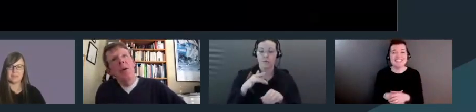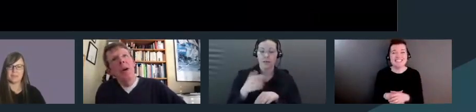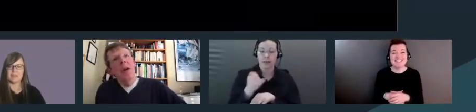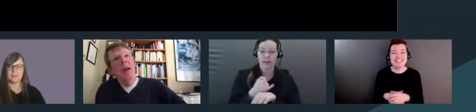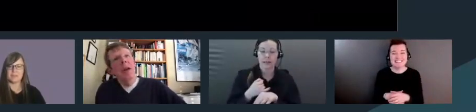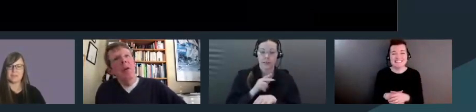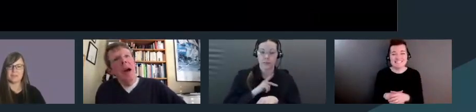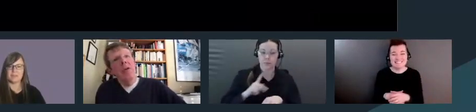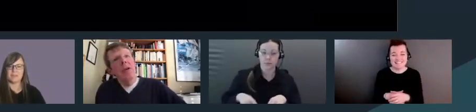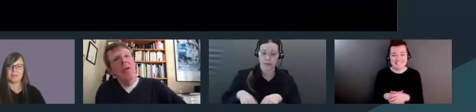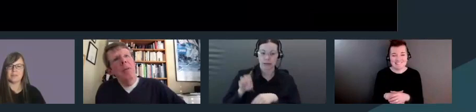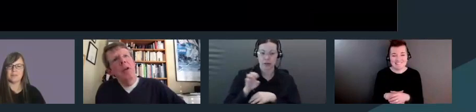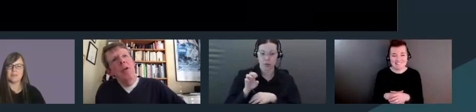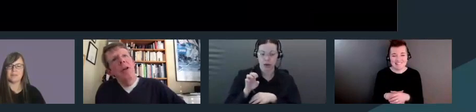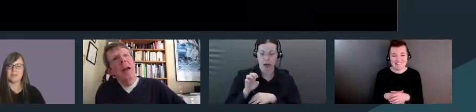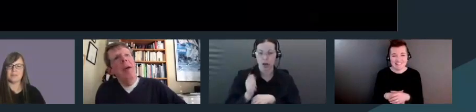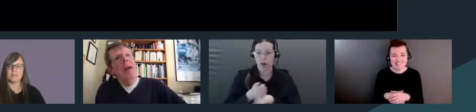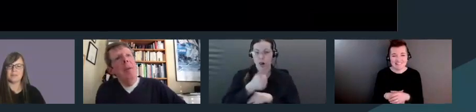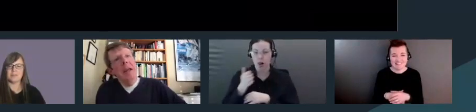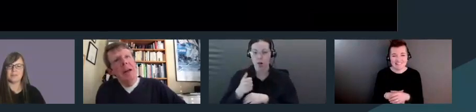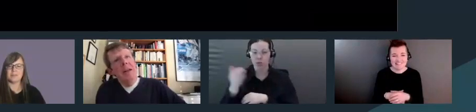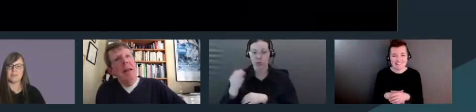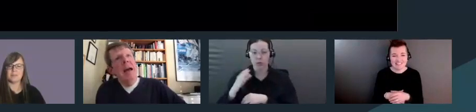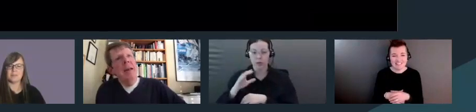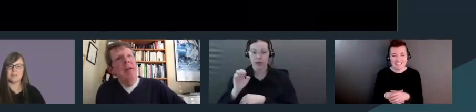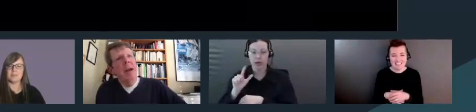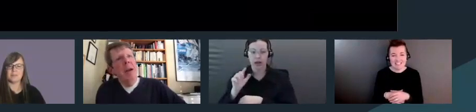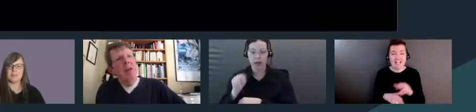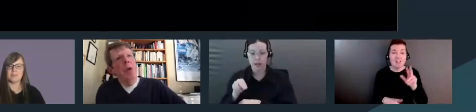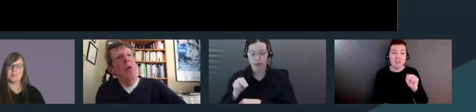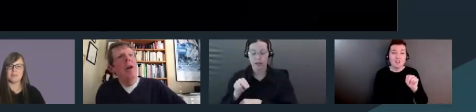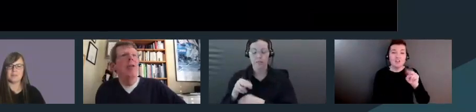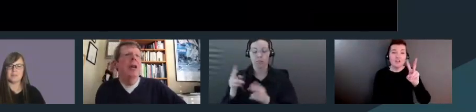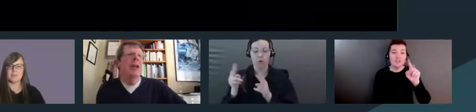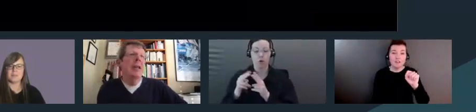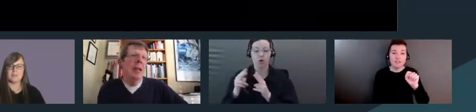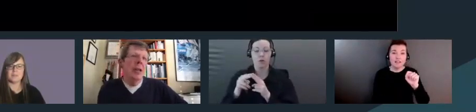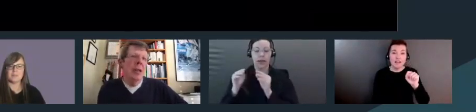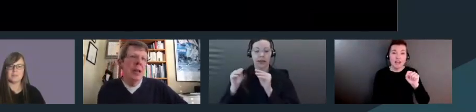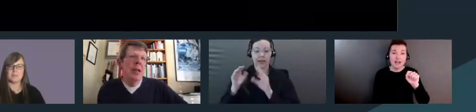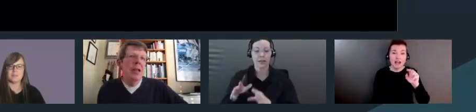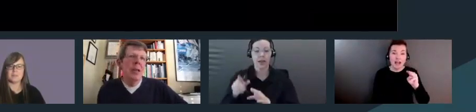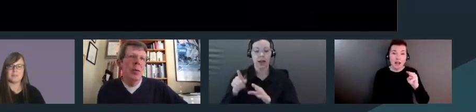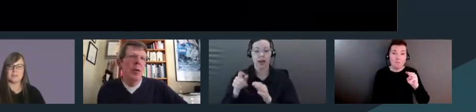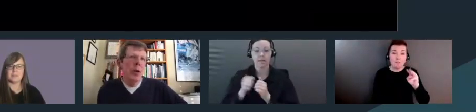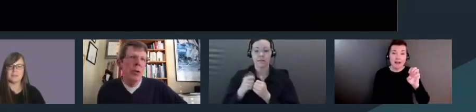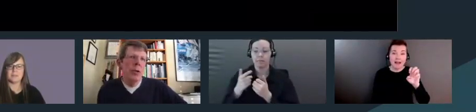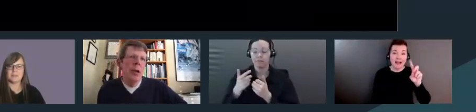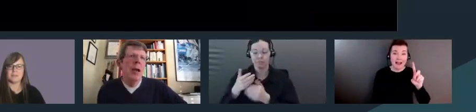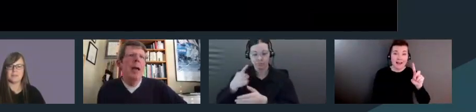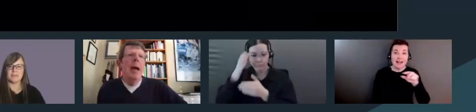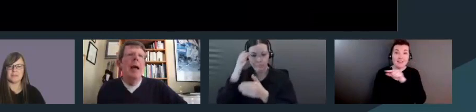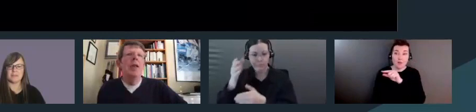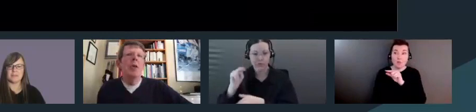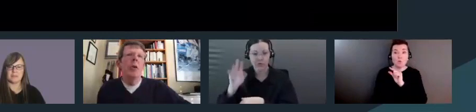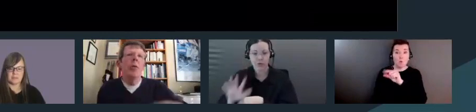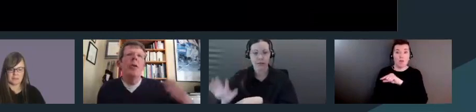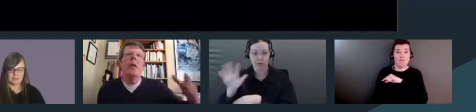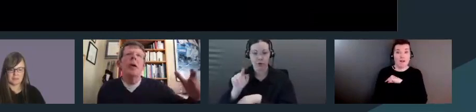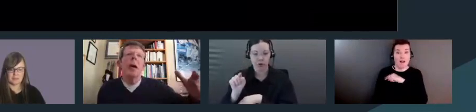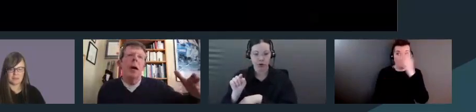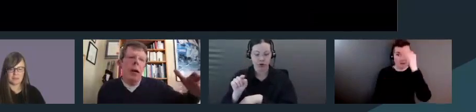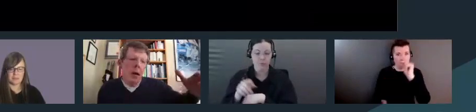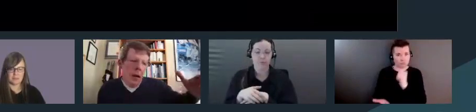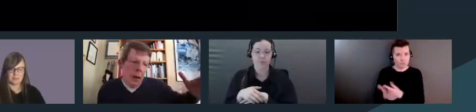that also graduates from the Nunavut MEd, because they had their MEds, were qualified to teach in these courses. And so